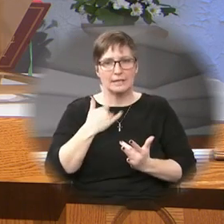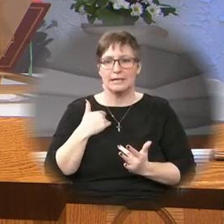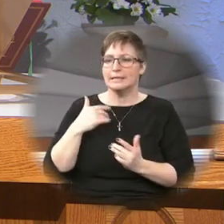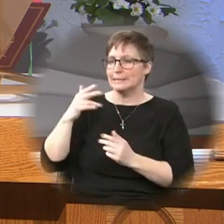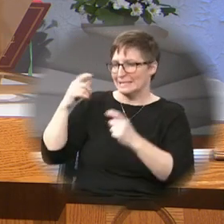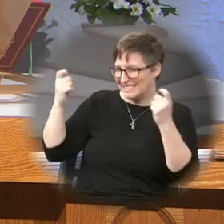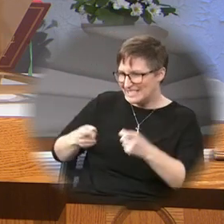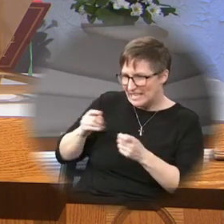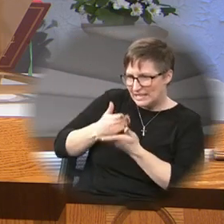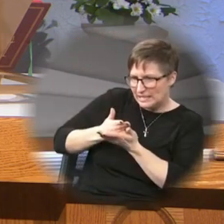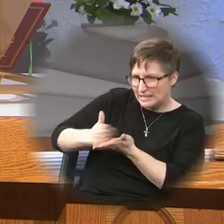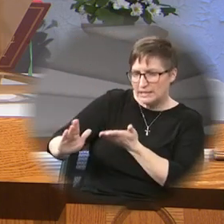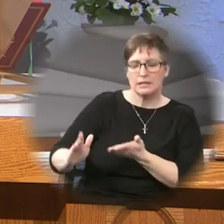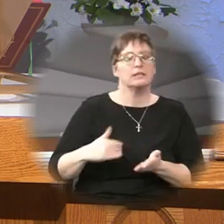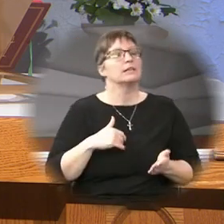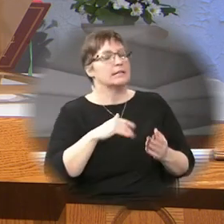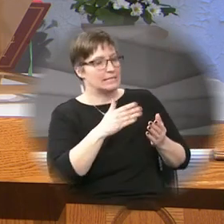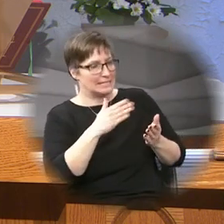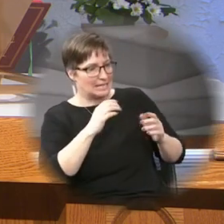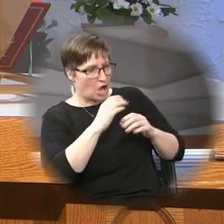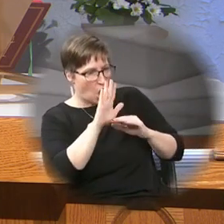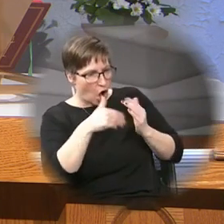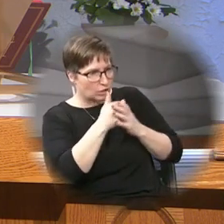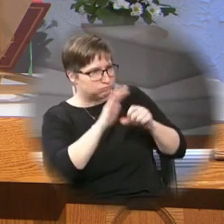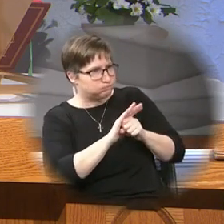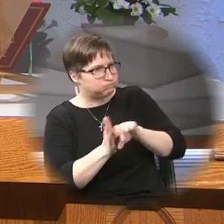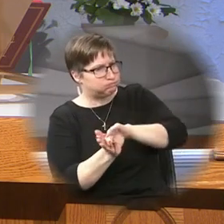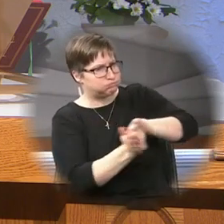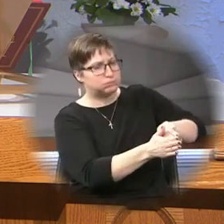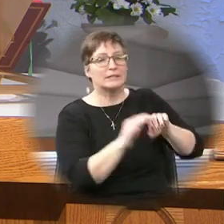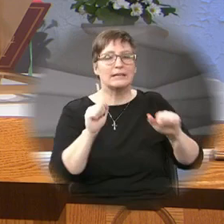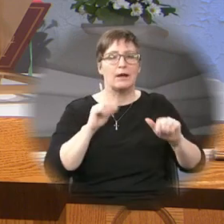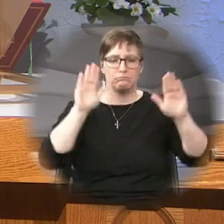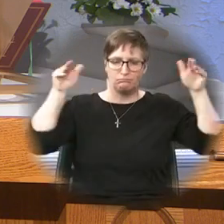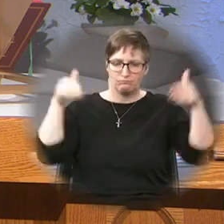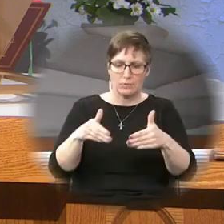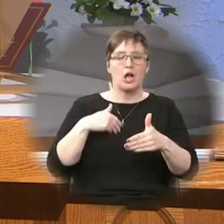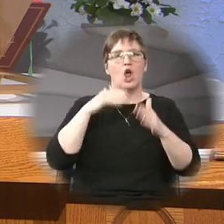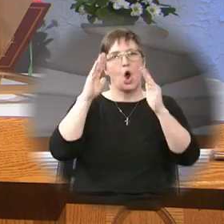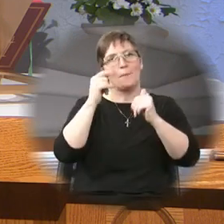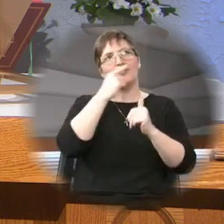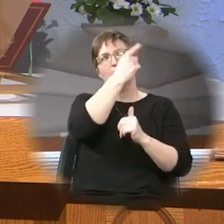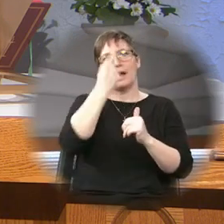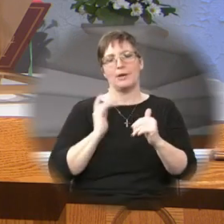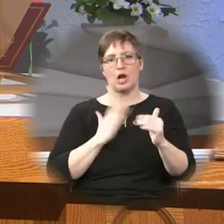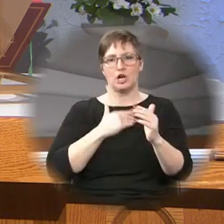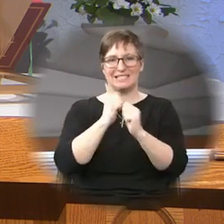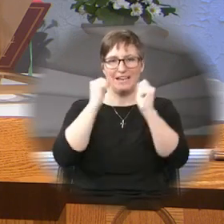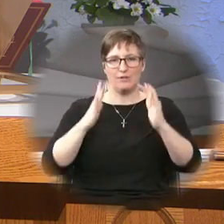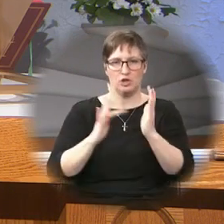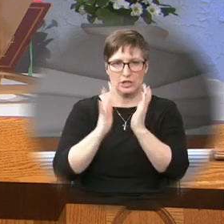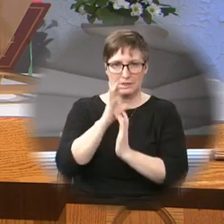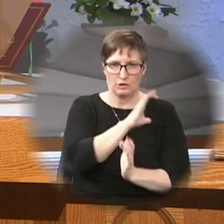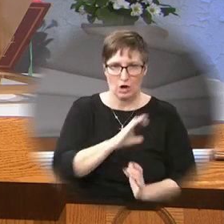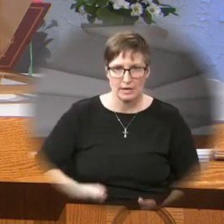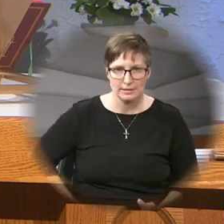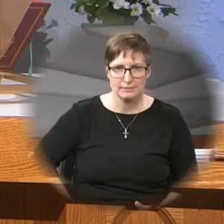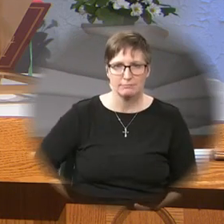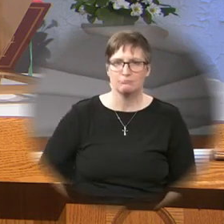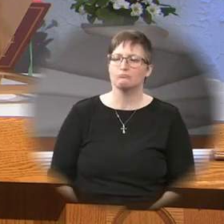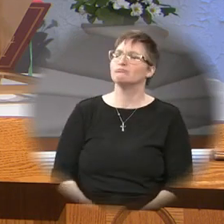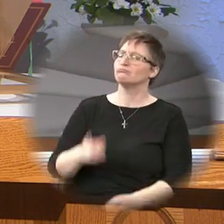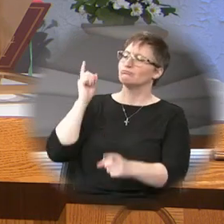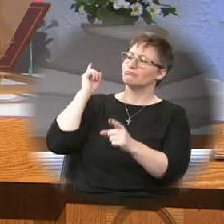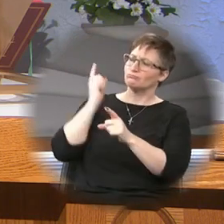we may be always free from sin and safe from all distress, as we await the blessed hope and the coming of our Savior, Jesus